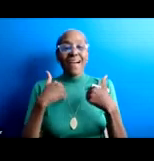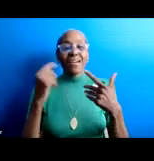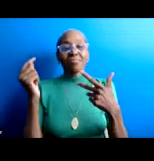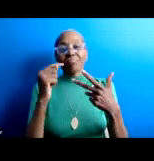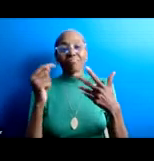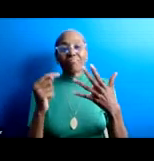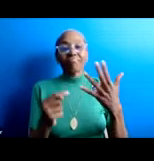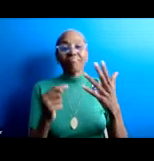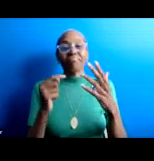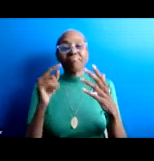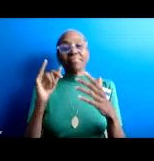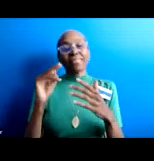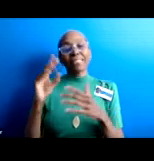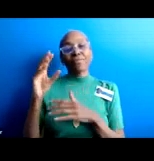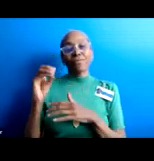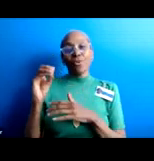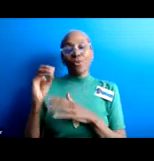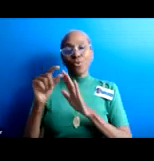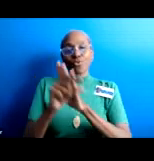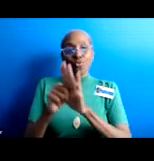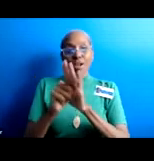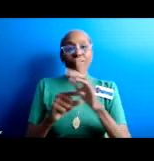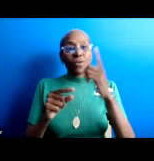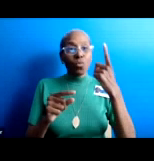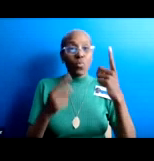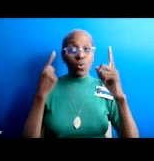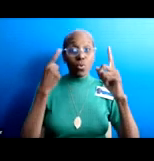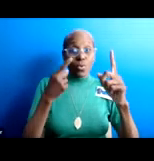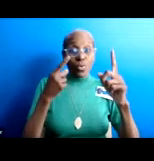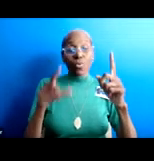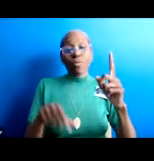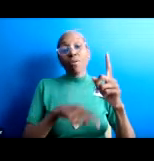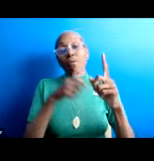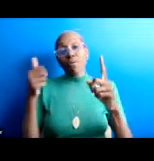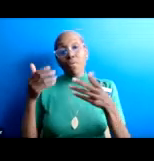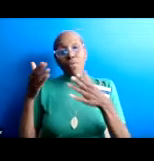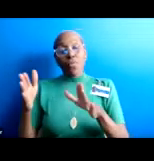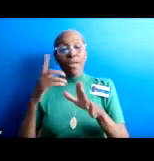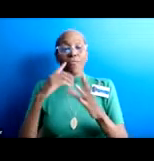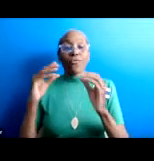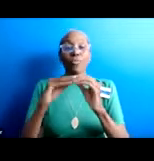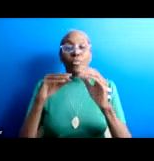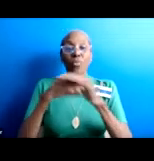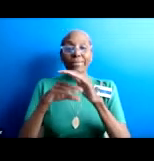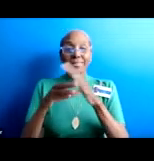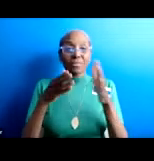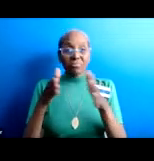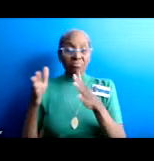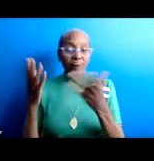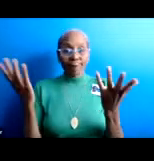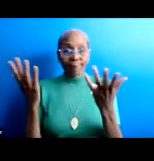step-by-step infographic. That gets us to one goal, but how else can we get to that goal in a more accessible way? Because we know